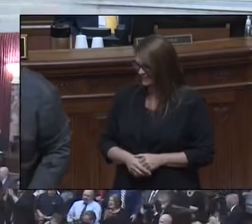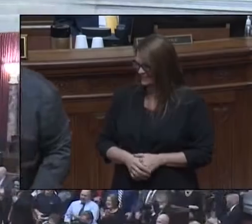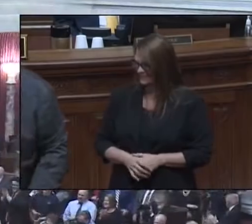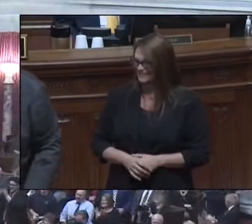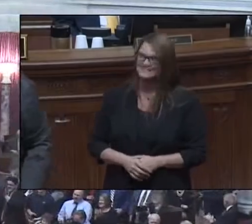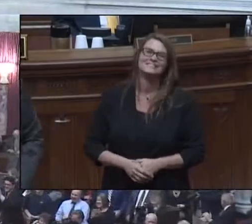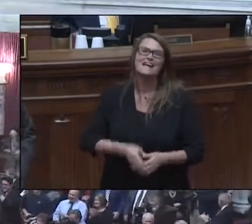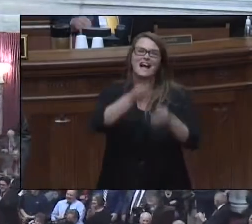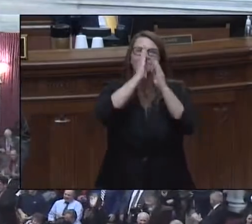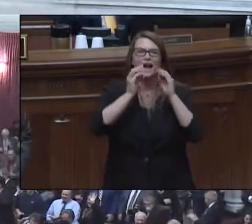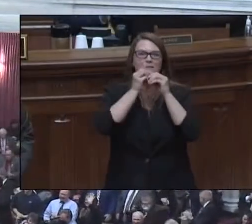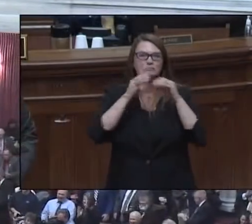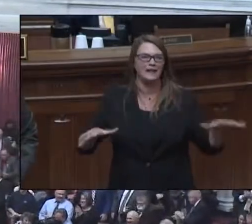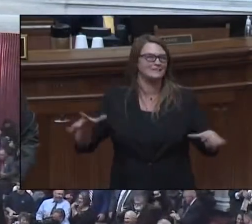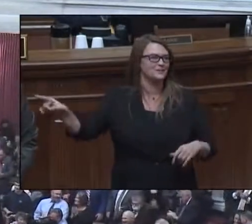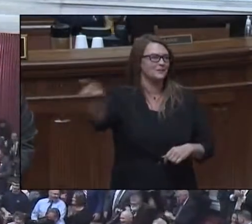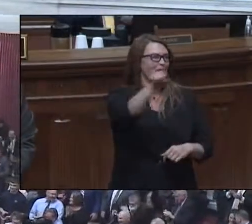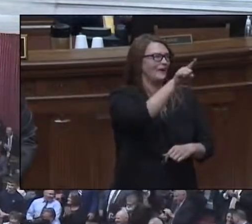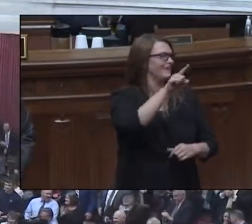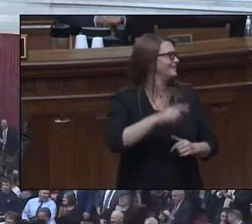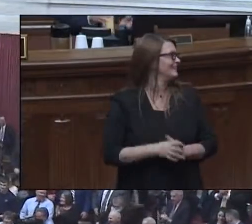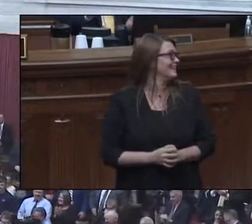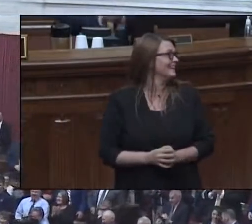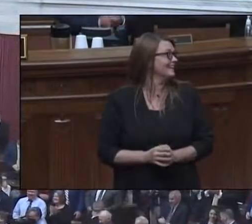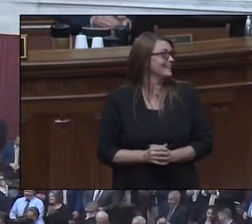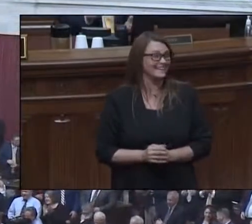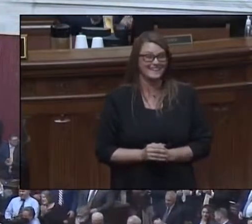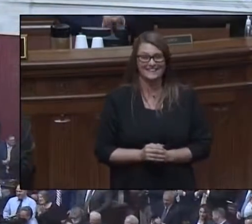God bless you all.